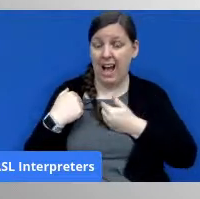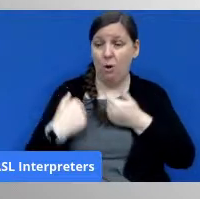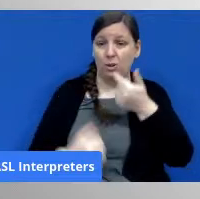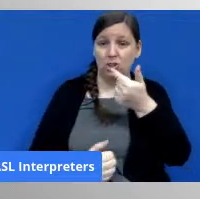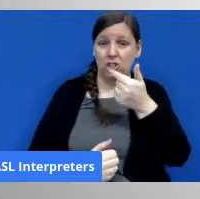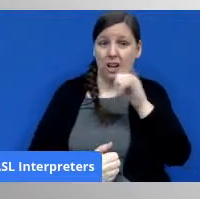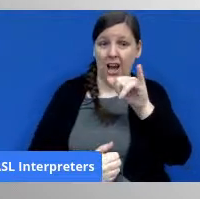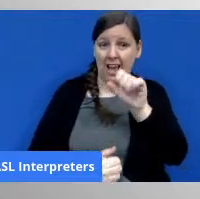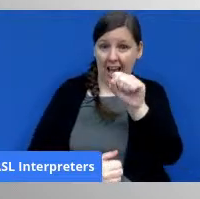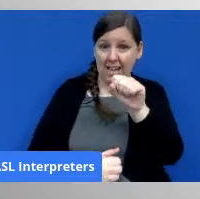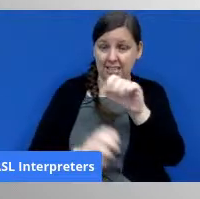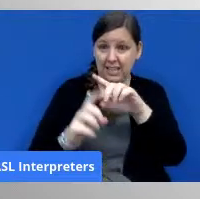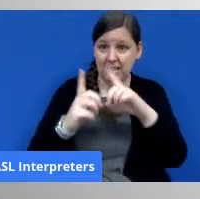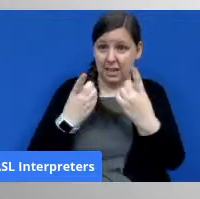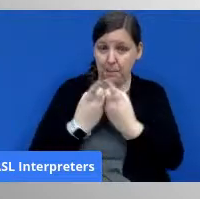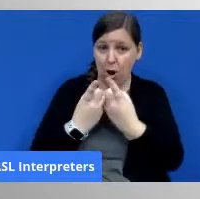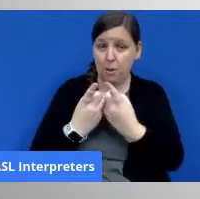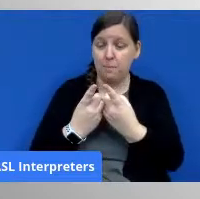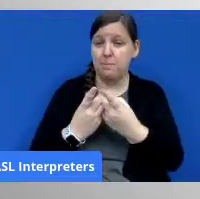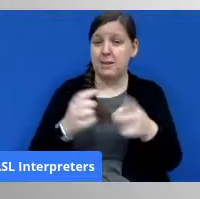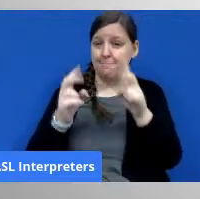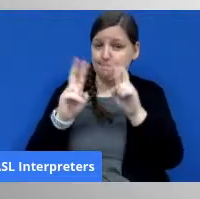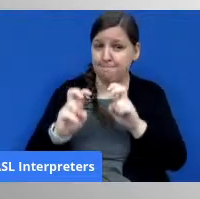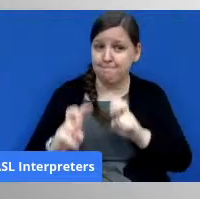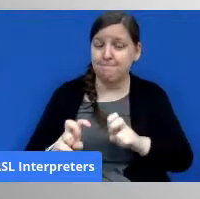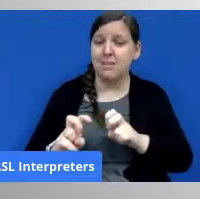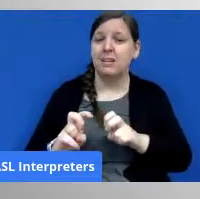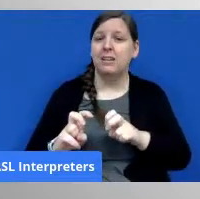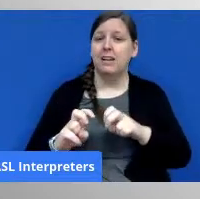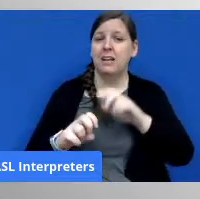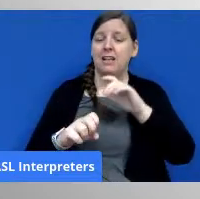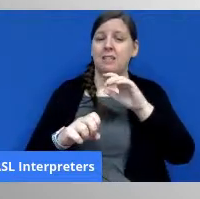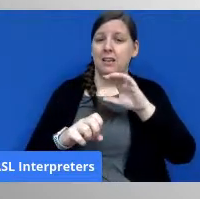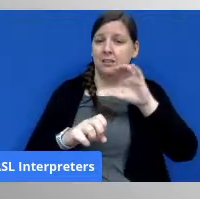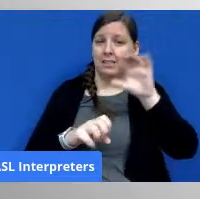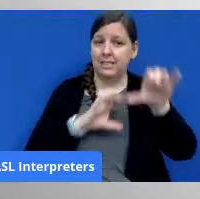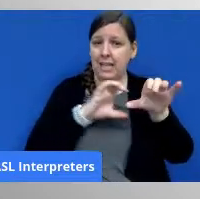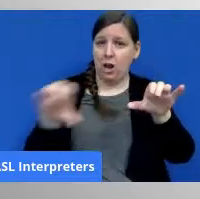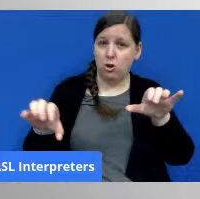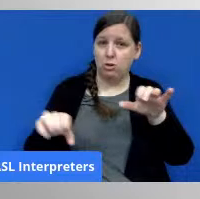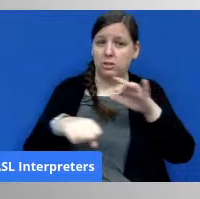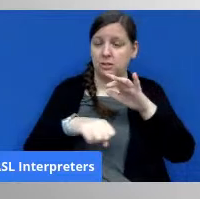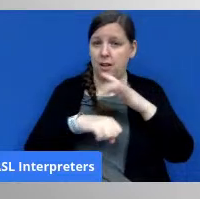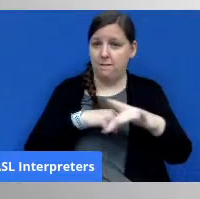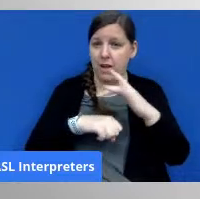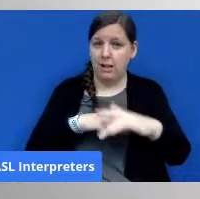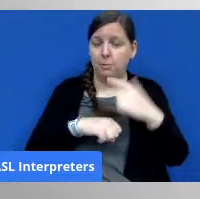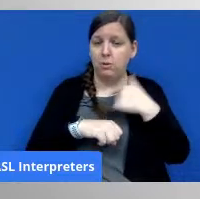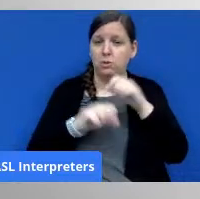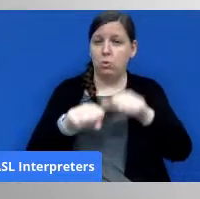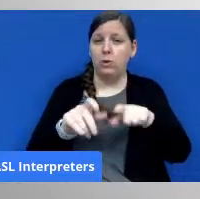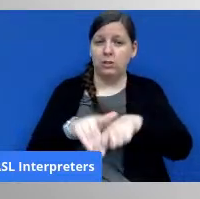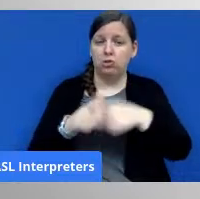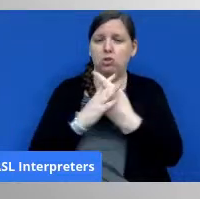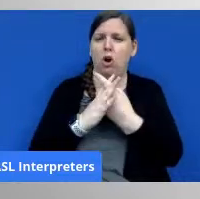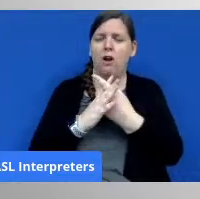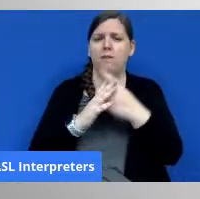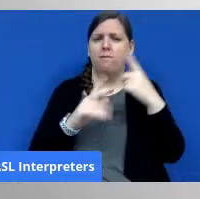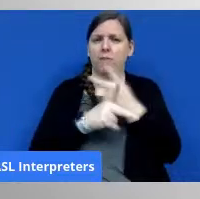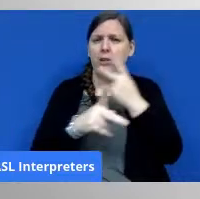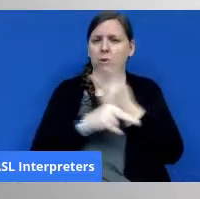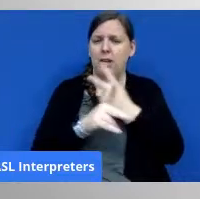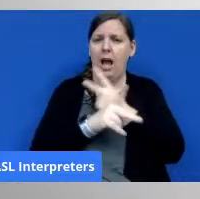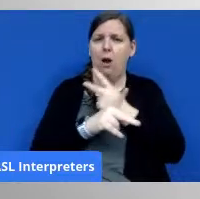department look into mapping the centers that are available so we can start envisioning locations moving